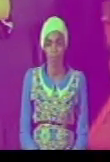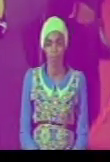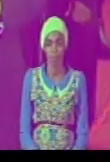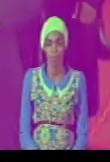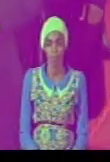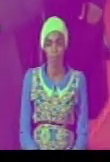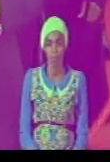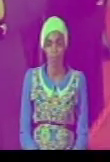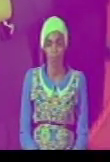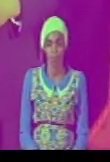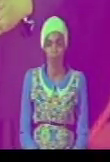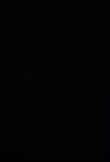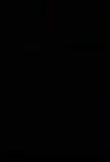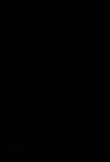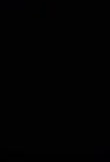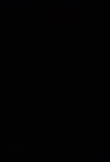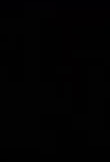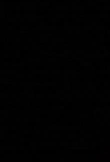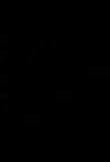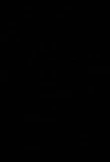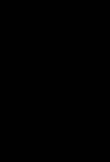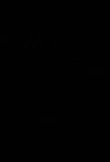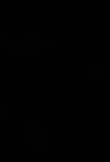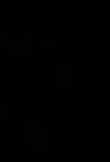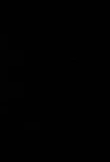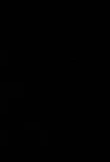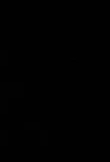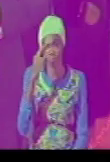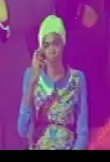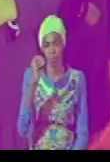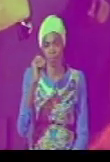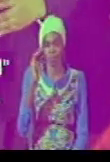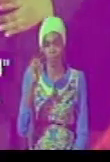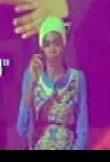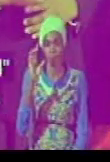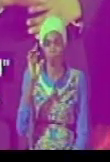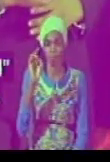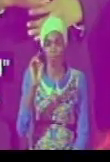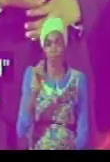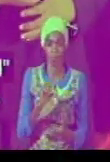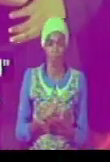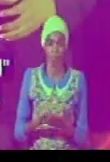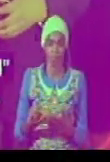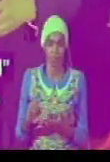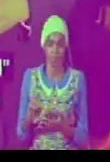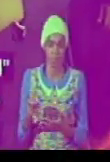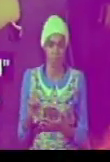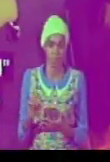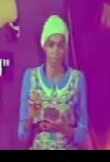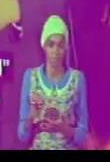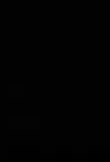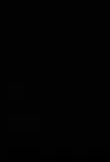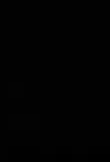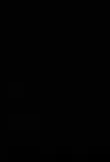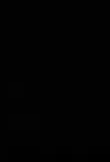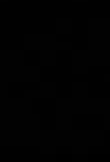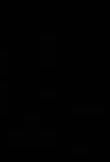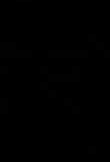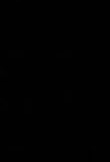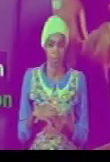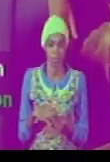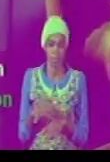Romans 8:19 says, "For the earnest expectation waiteth for the manifestation of the sons of